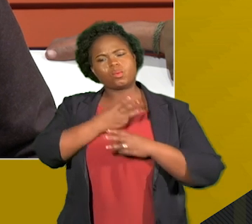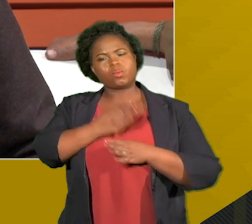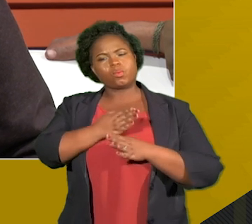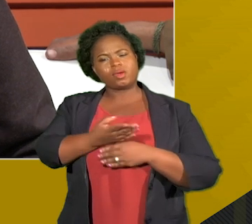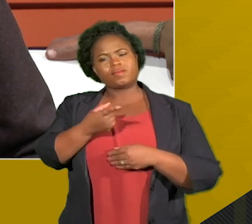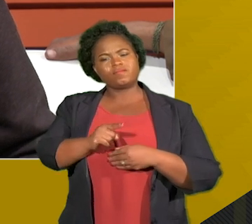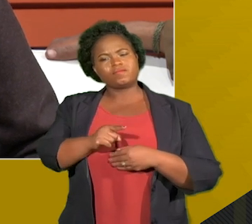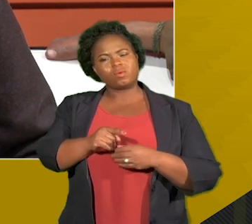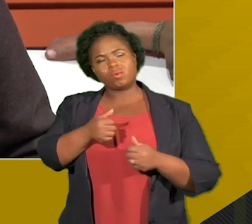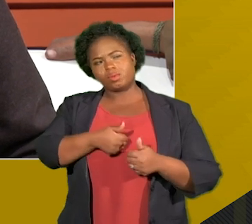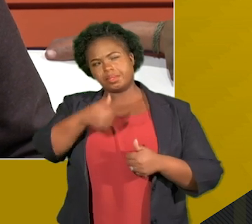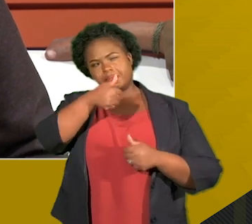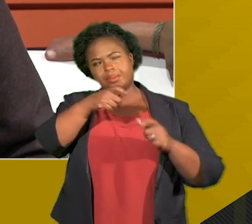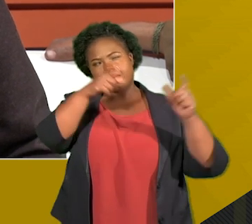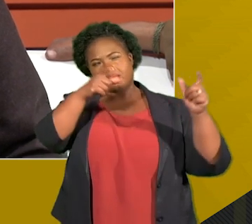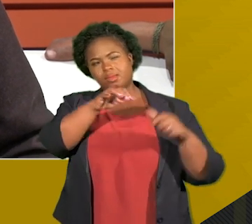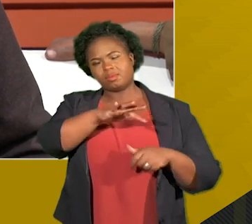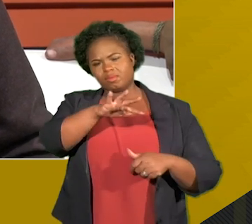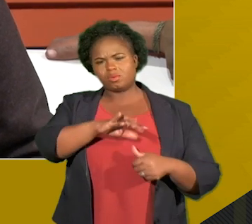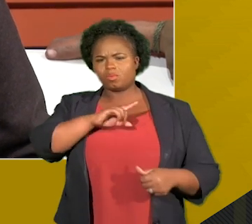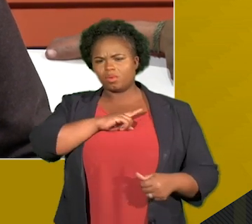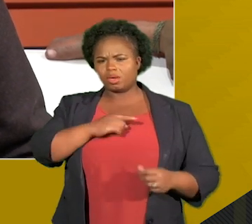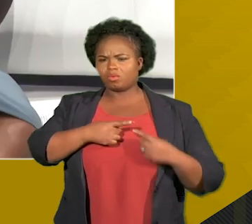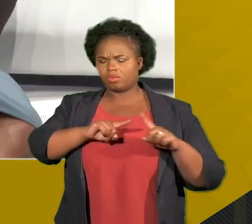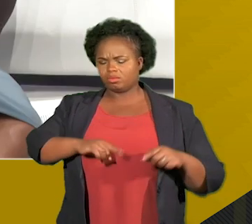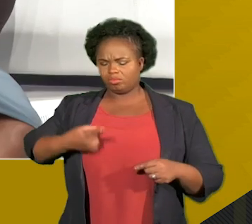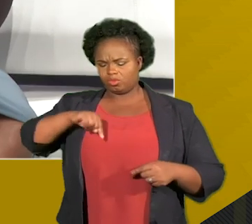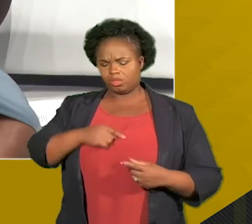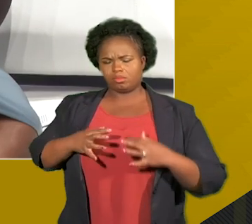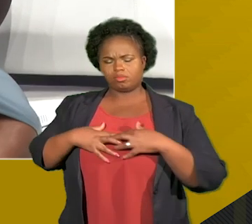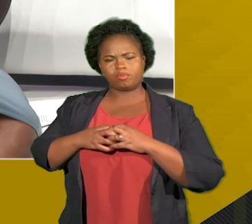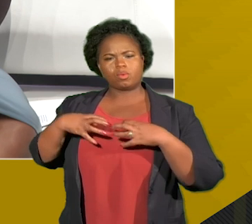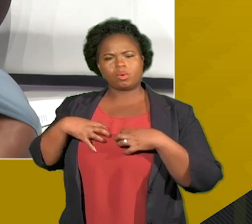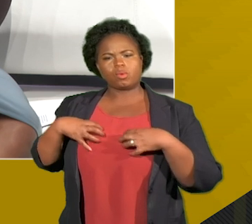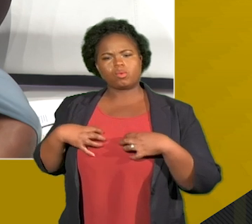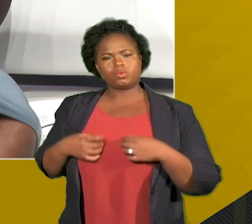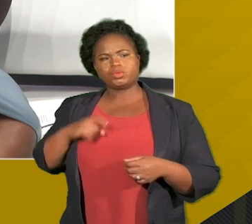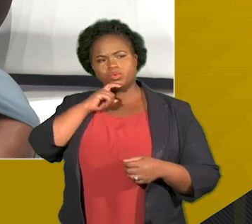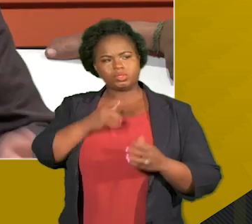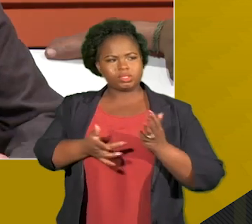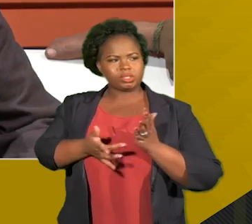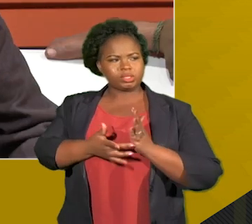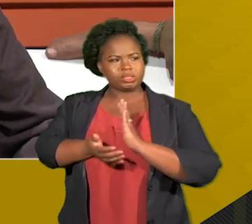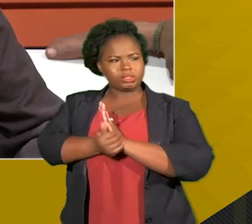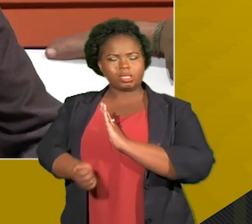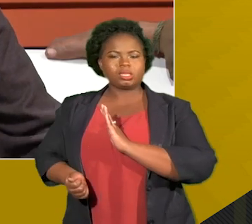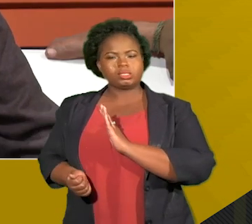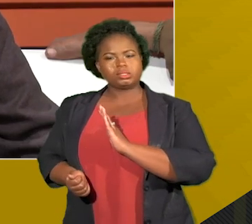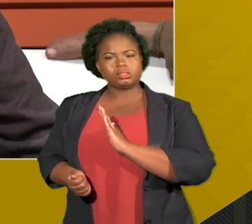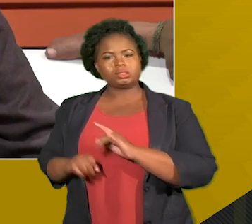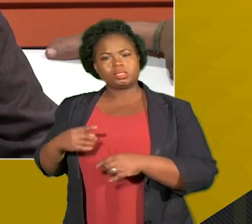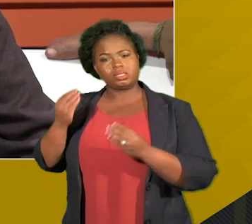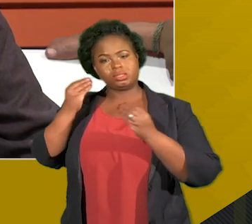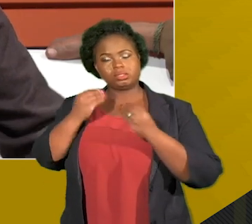these prominent spaces, why can't we use that and independence and agency for ourselves and use the technical skills that they loosely taught